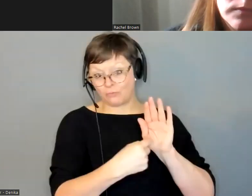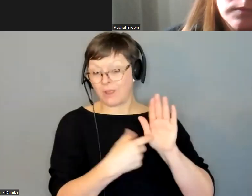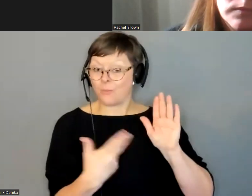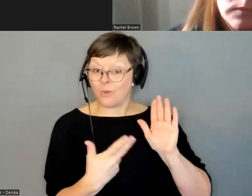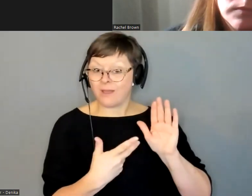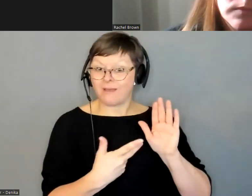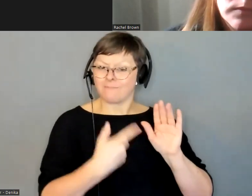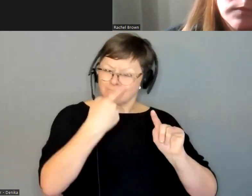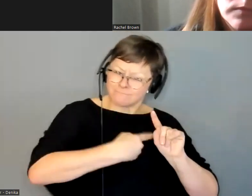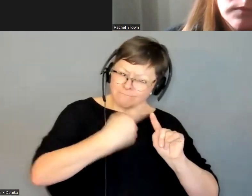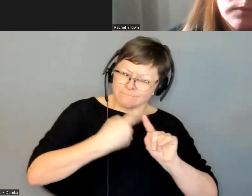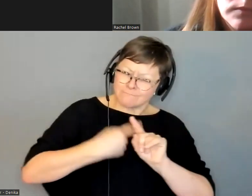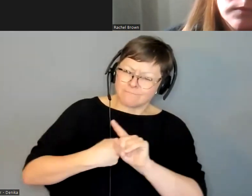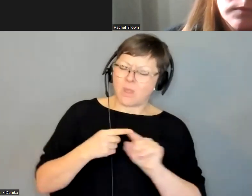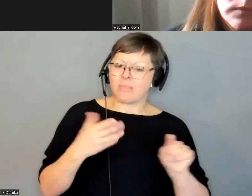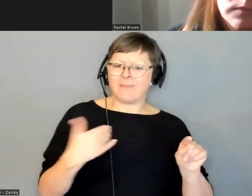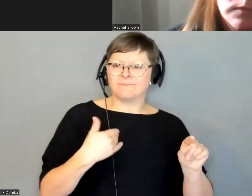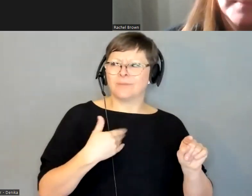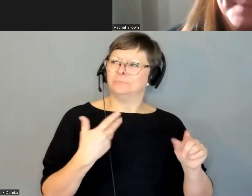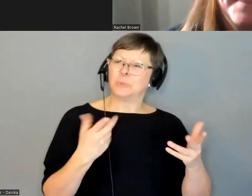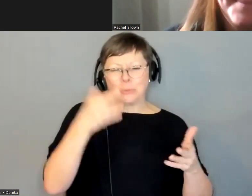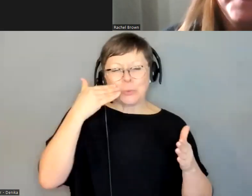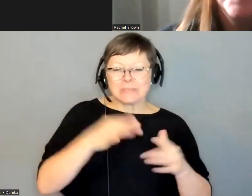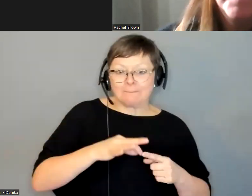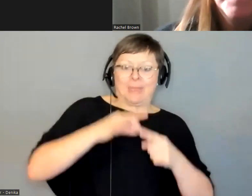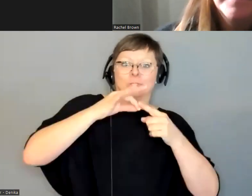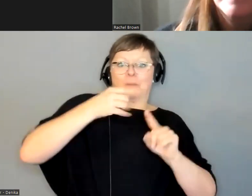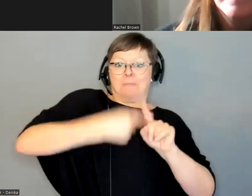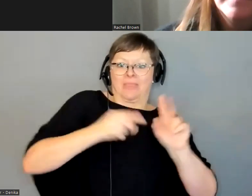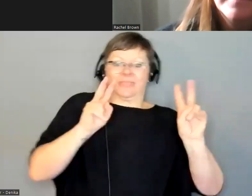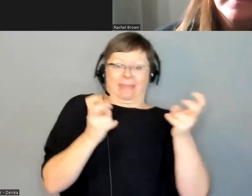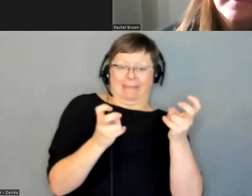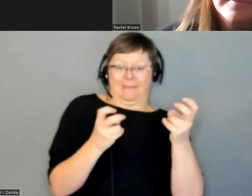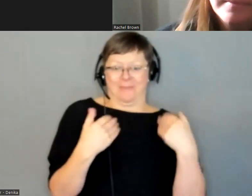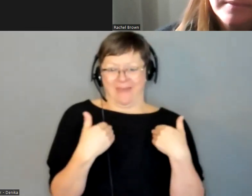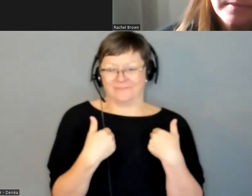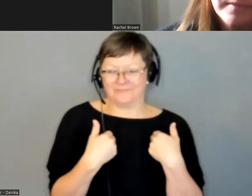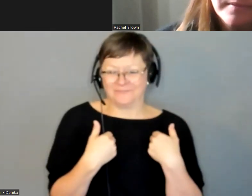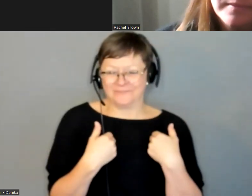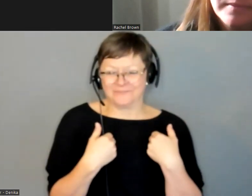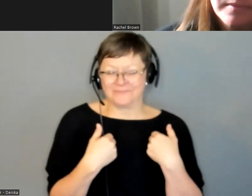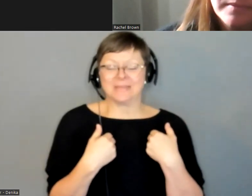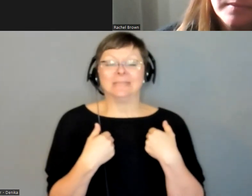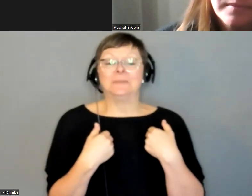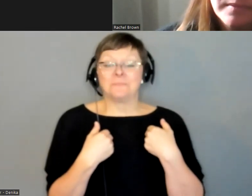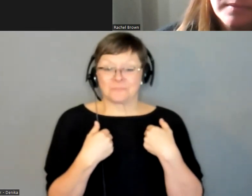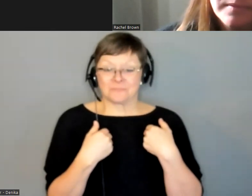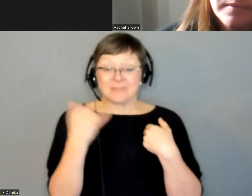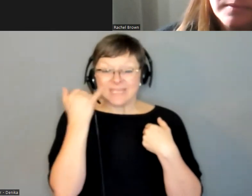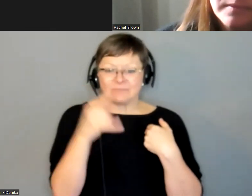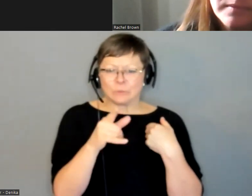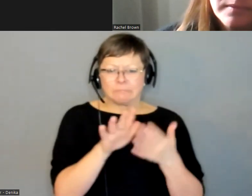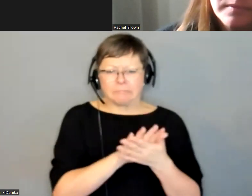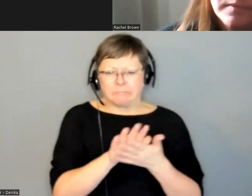each month. There's the special months and the themes each month, and if you're unsure of what